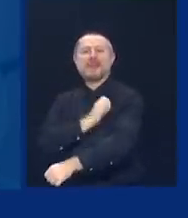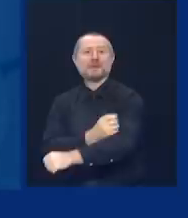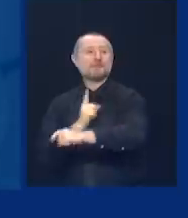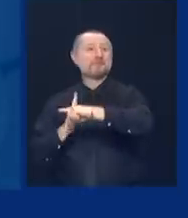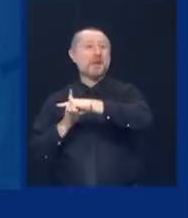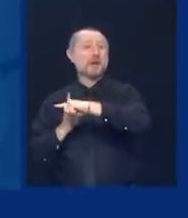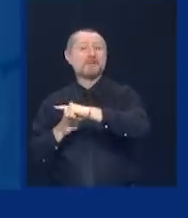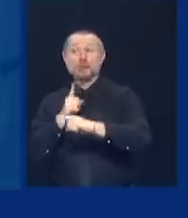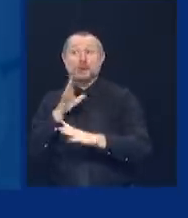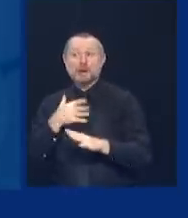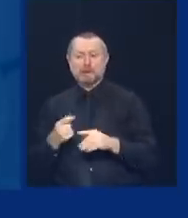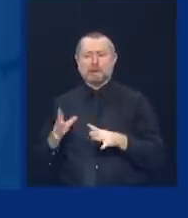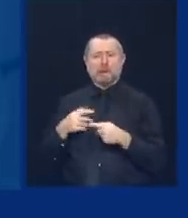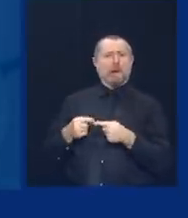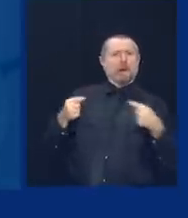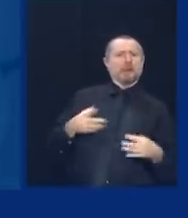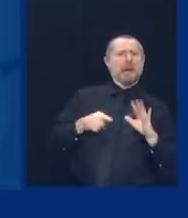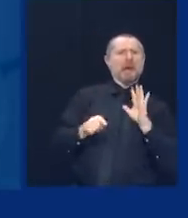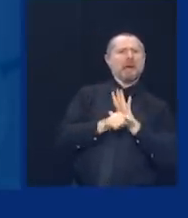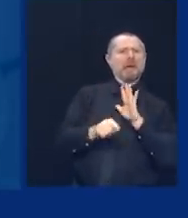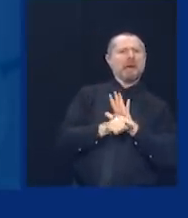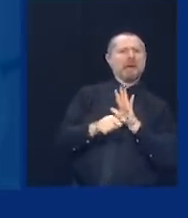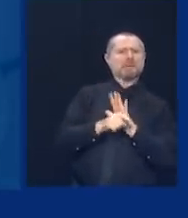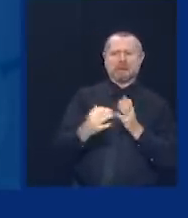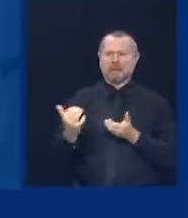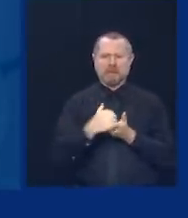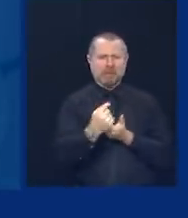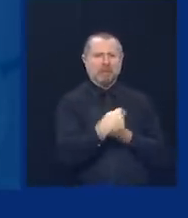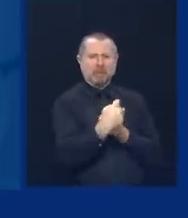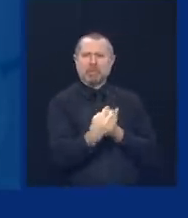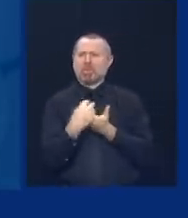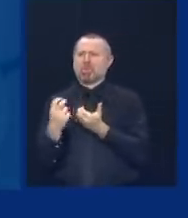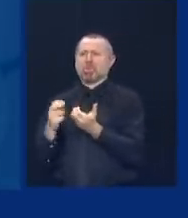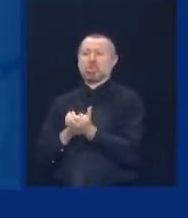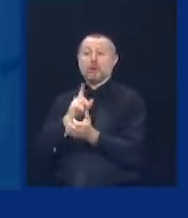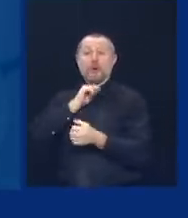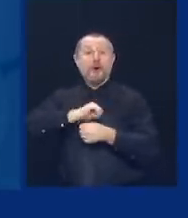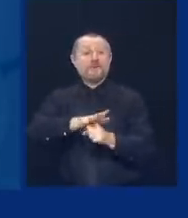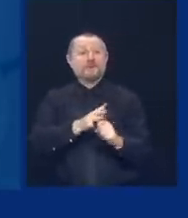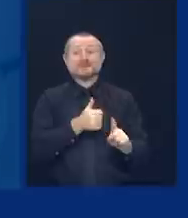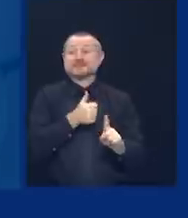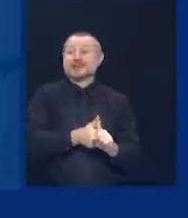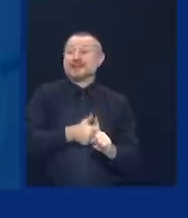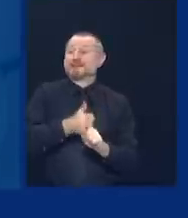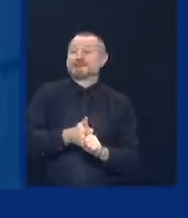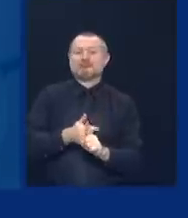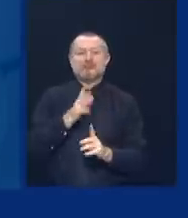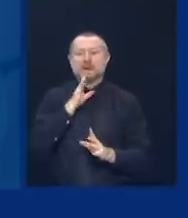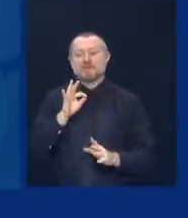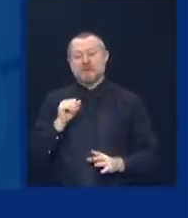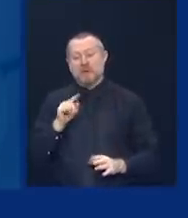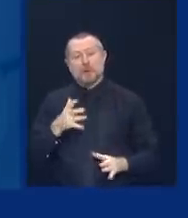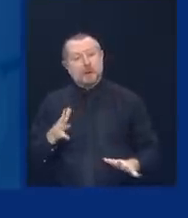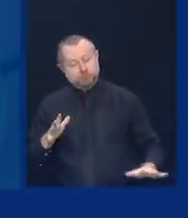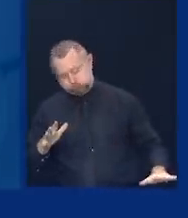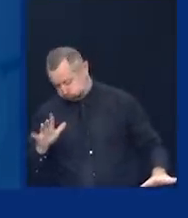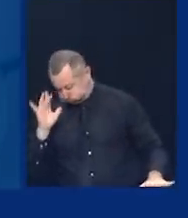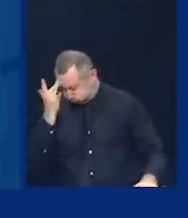negative synergy. COVID fatigue, tired, dealing with this for 8